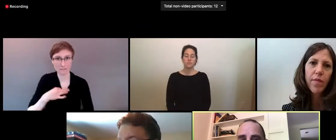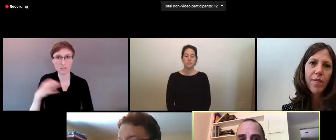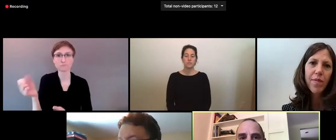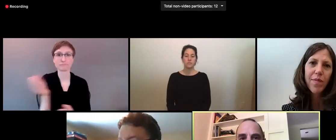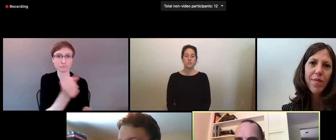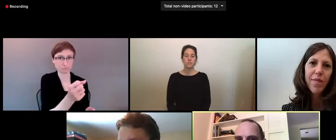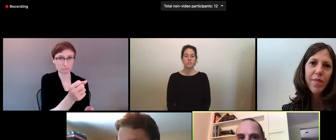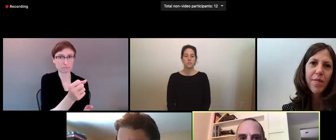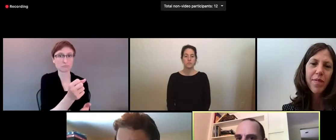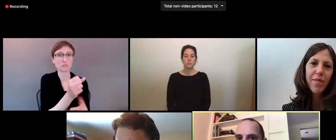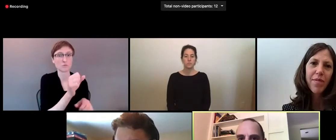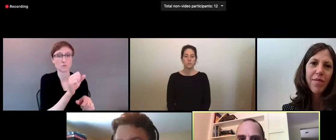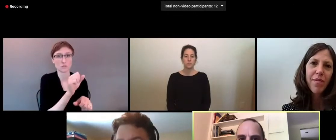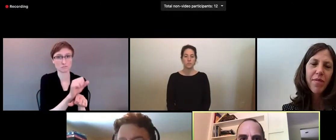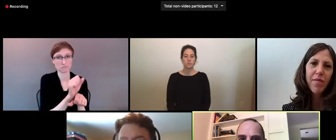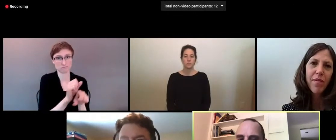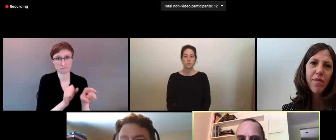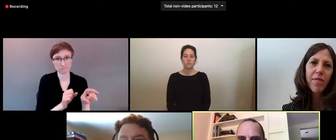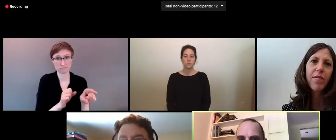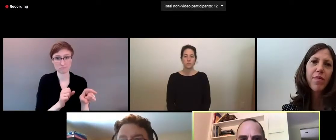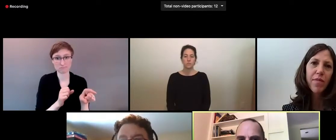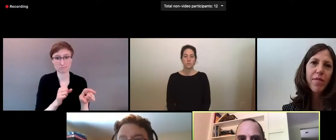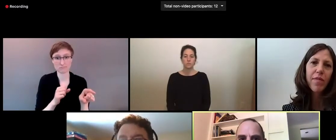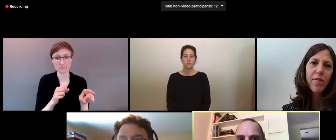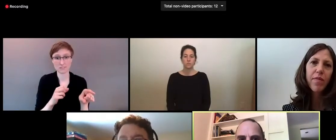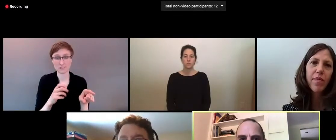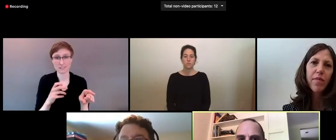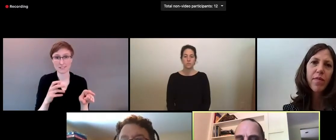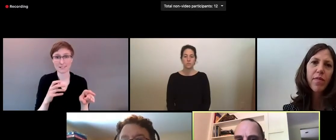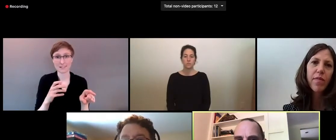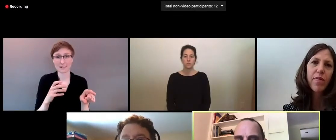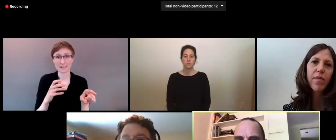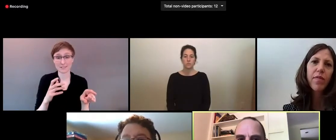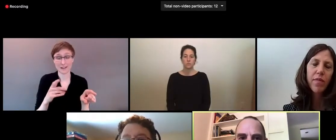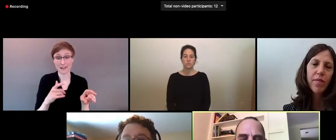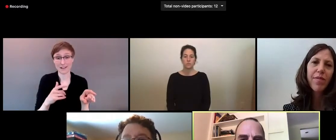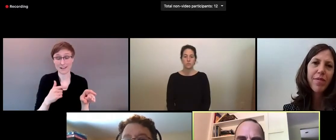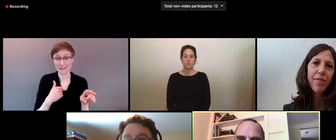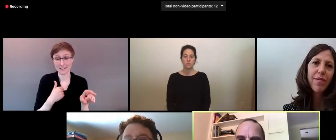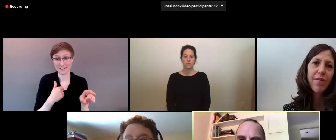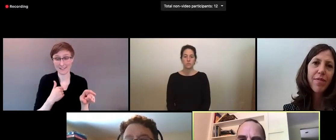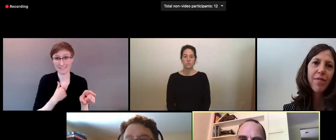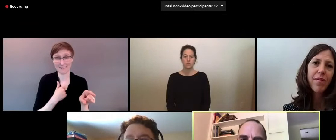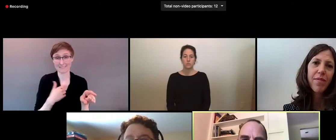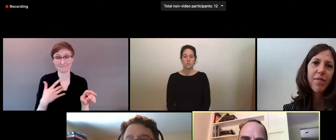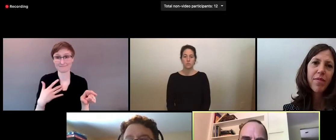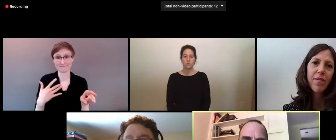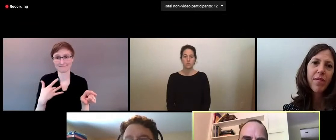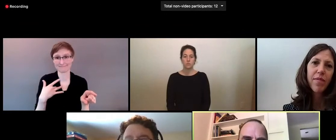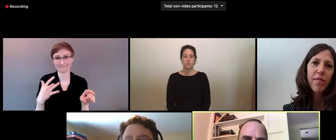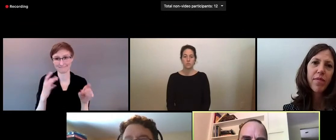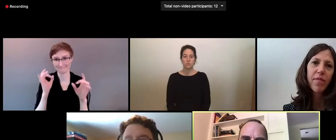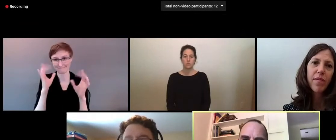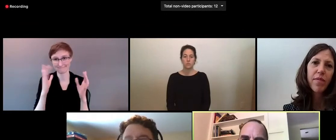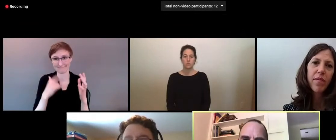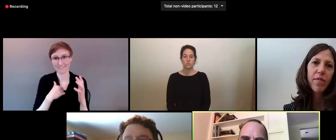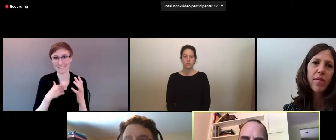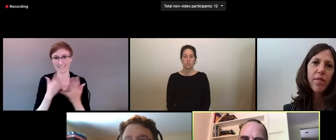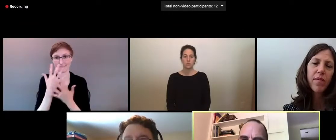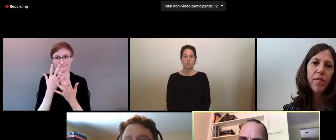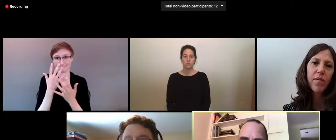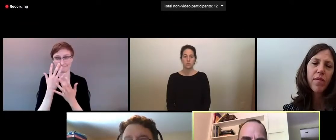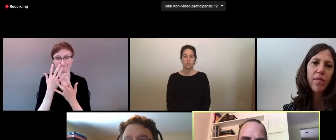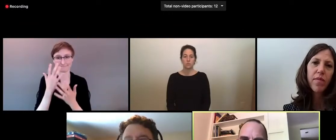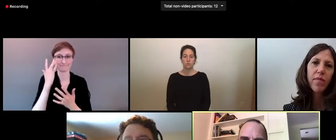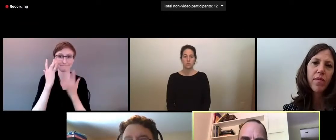how to. I'm terrible at doffing and wearing. You know, you see me. I'm touching my face. I'm terrible at myself, and